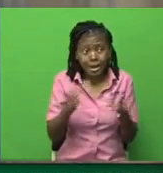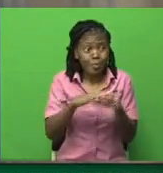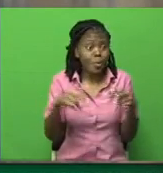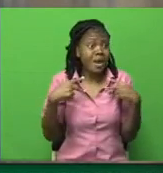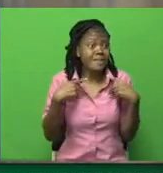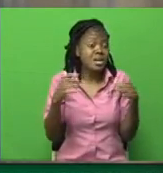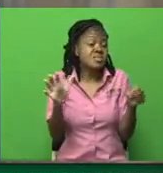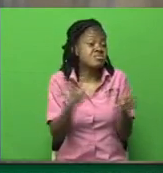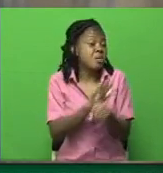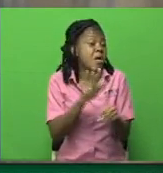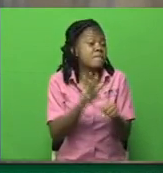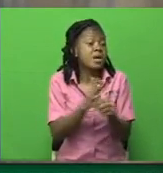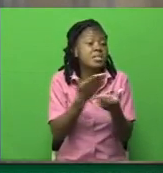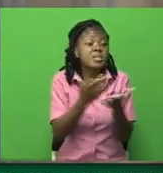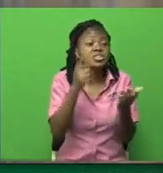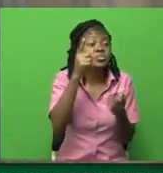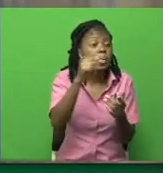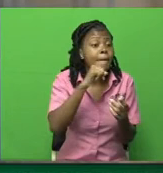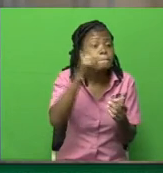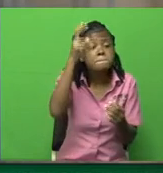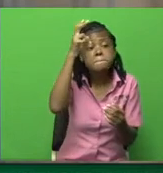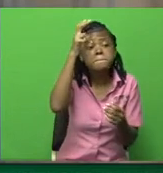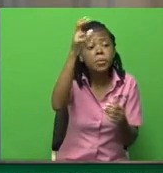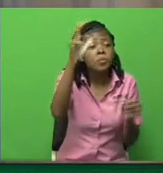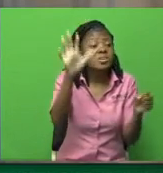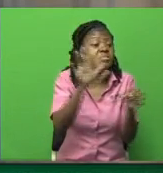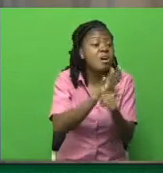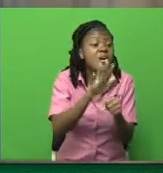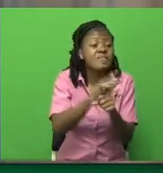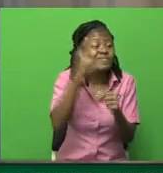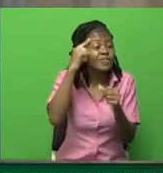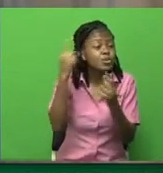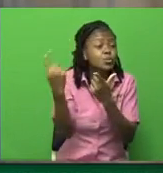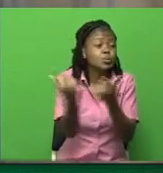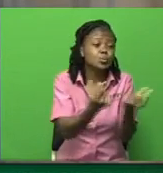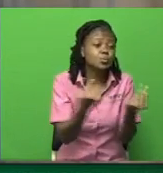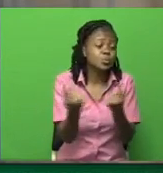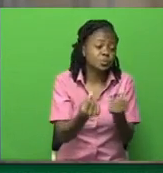nor a competence to to do so